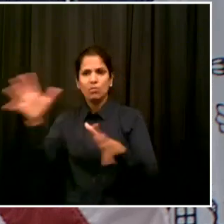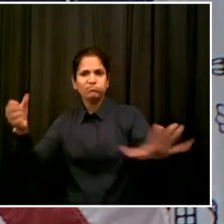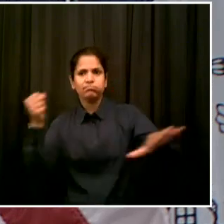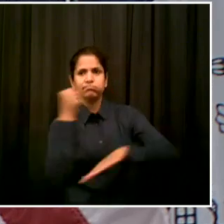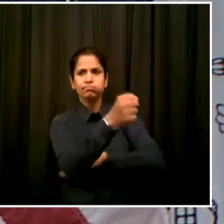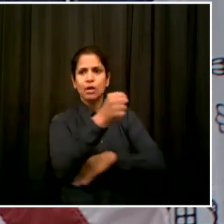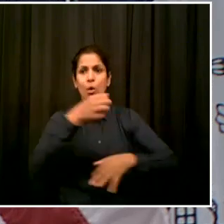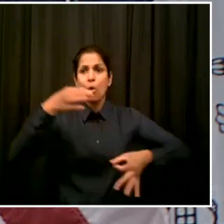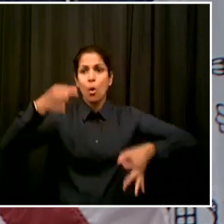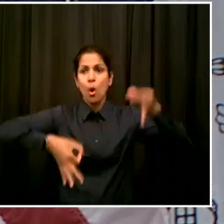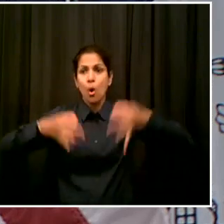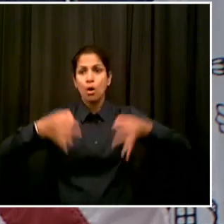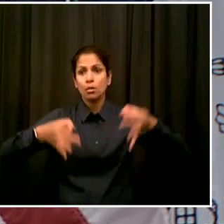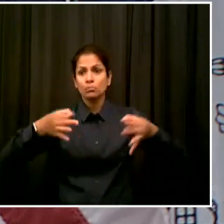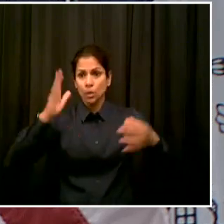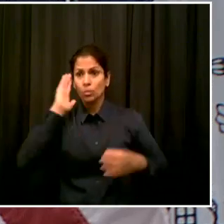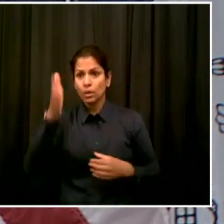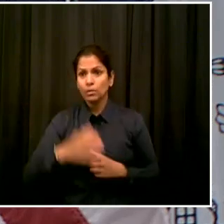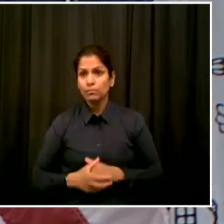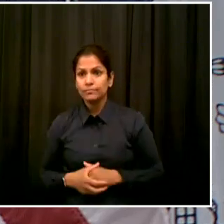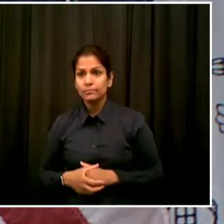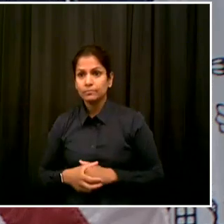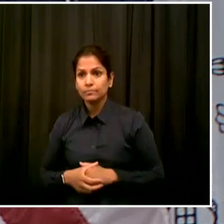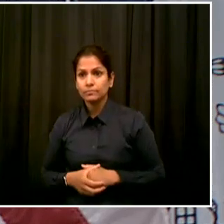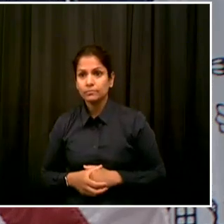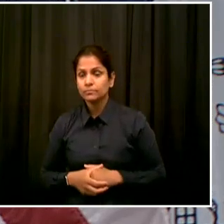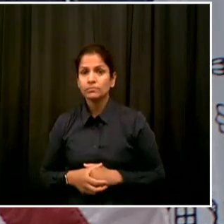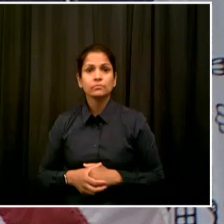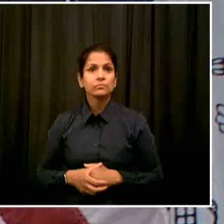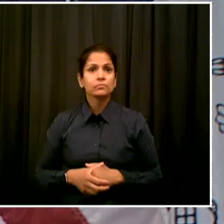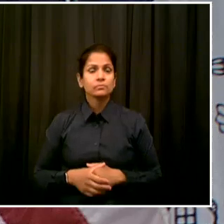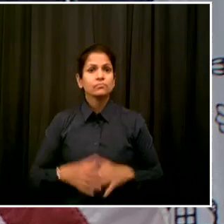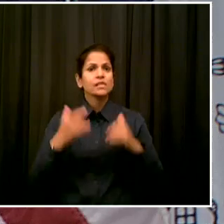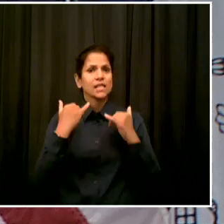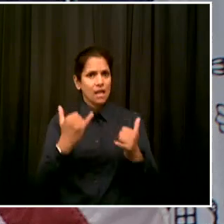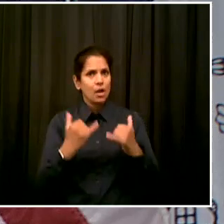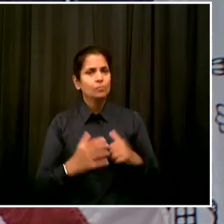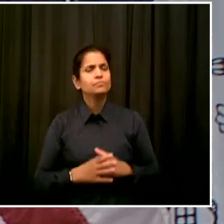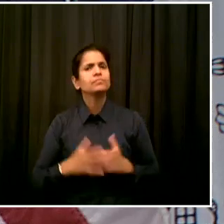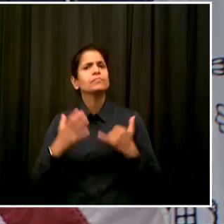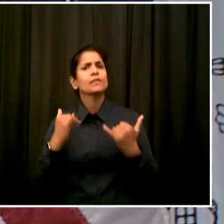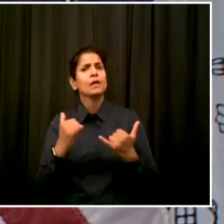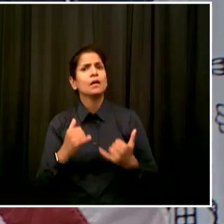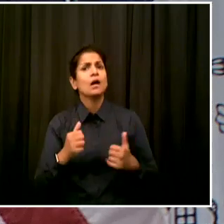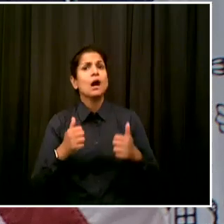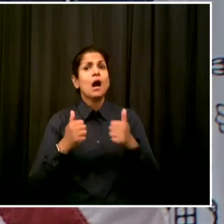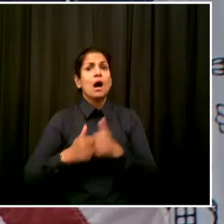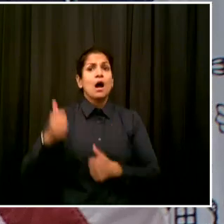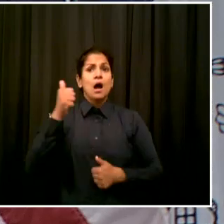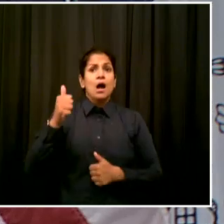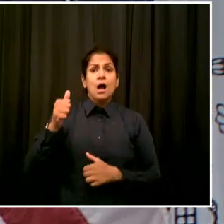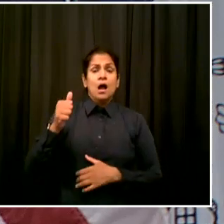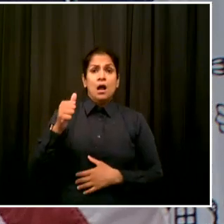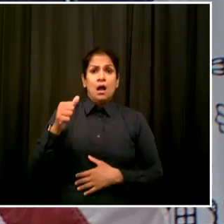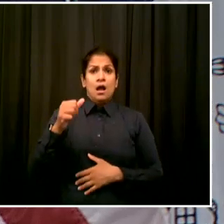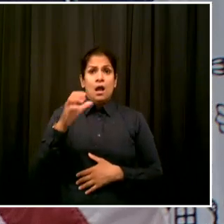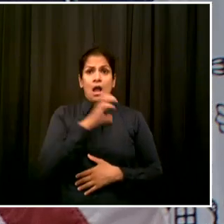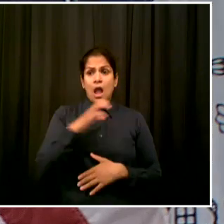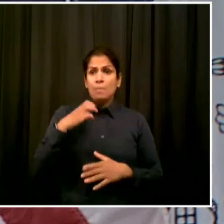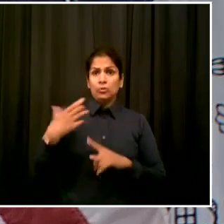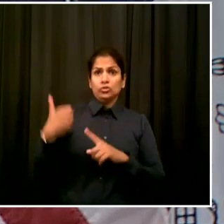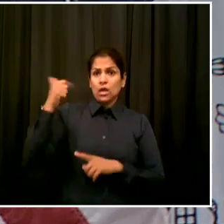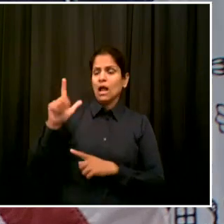department itself. The commissioner has done a lot to change the DOB, and she's very, very anti-bureaucratic, to her great credit.